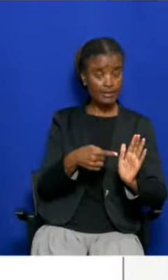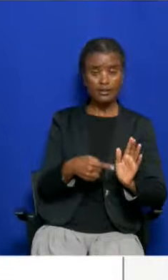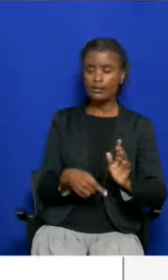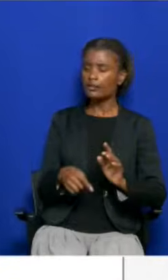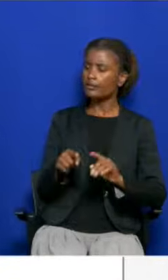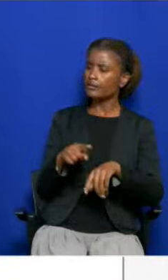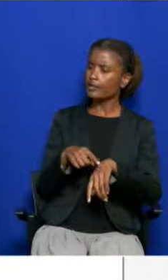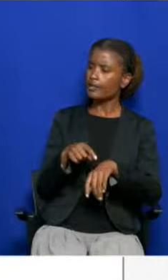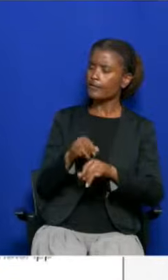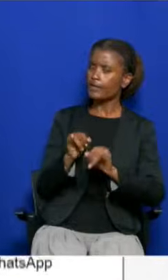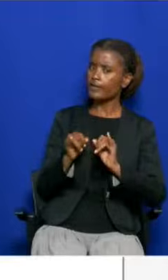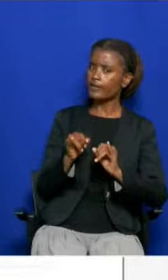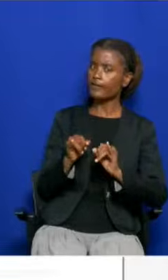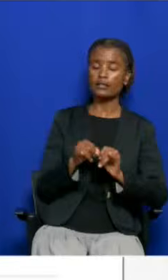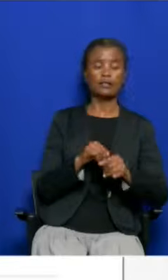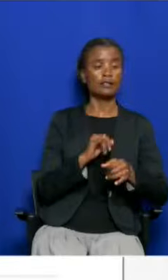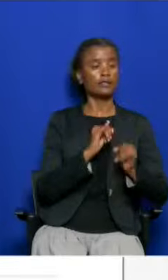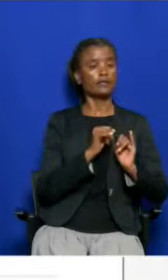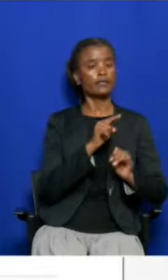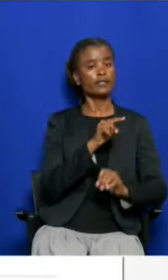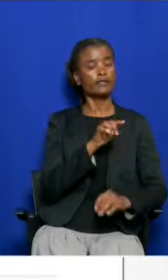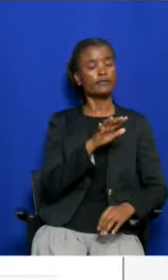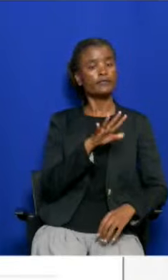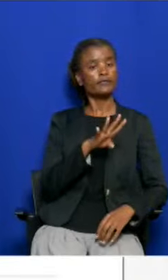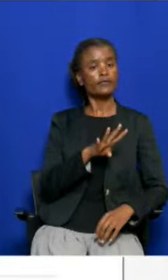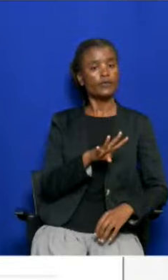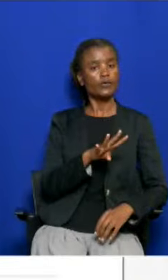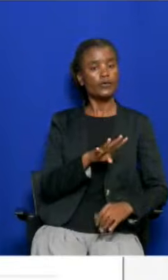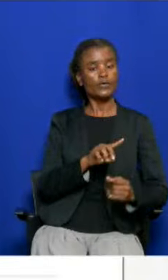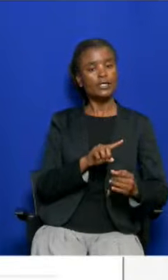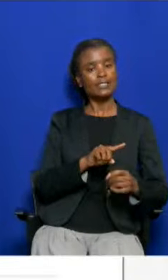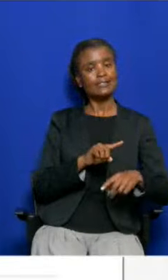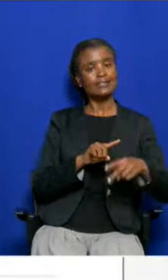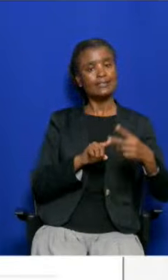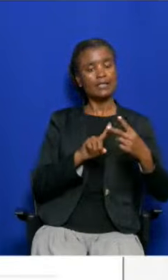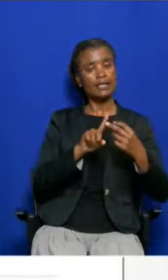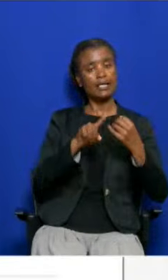11. second last chat at the bottom of the page of